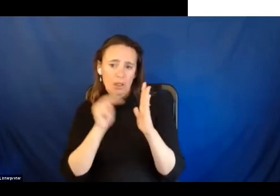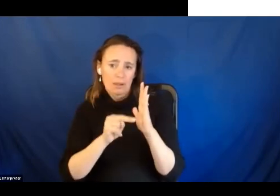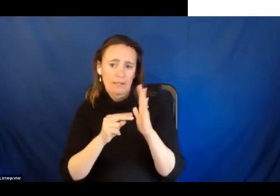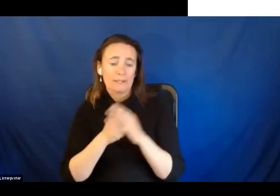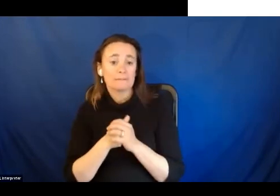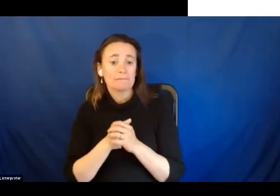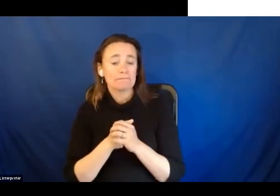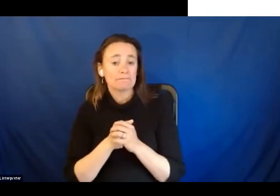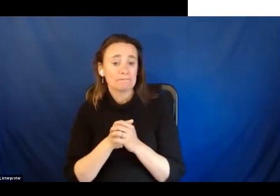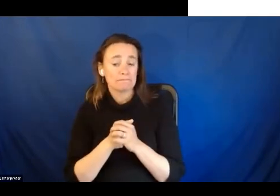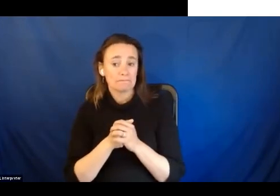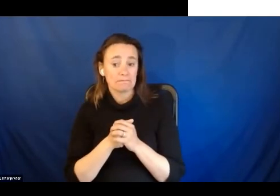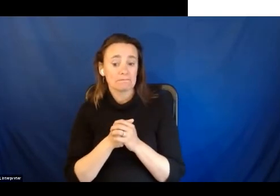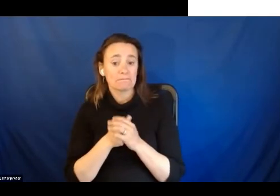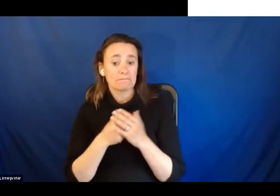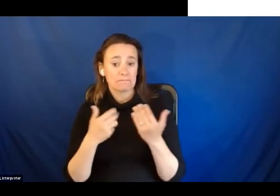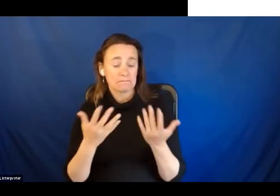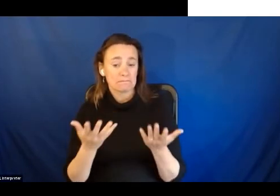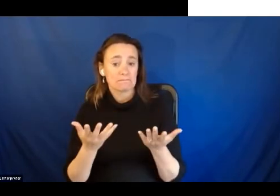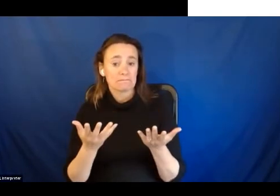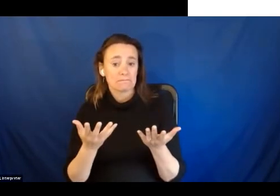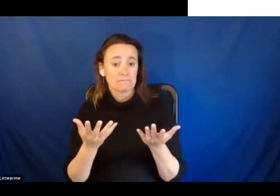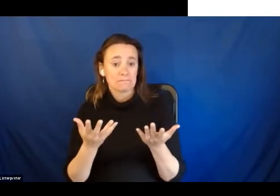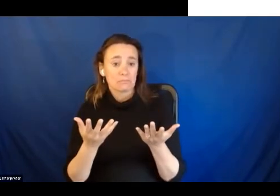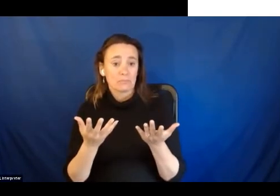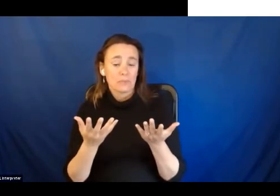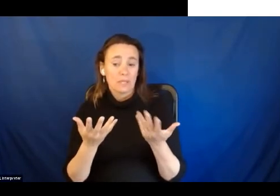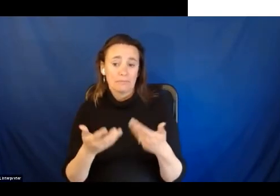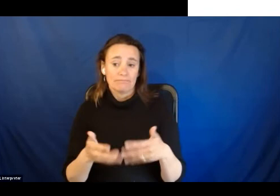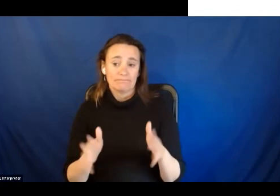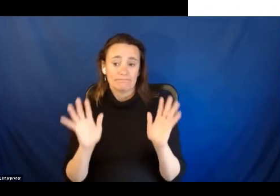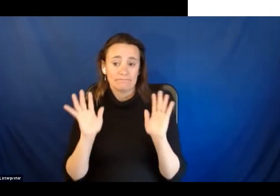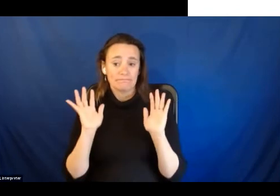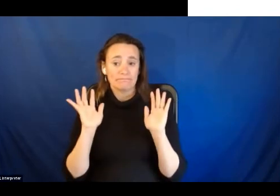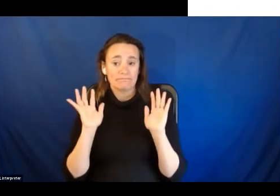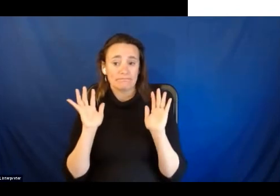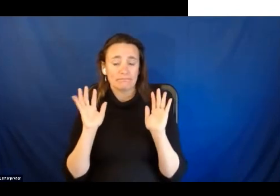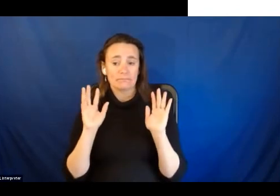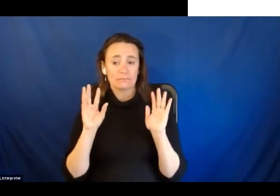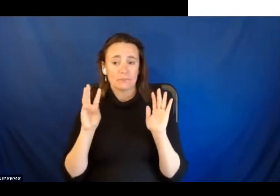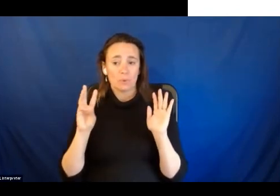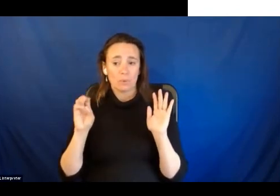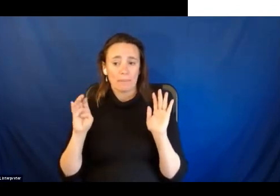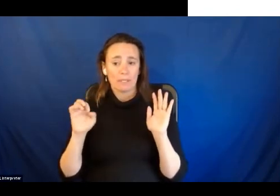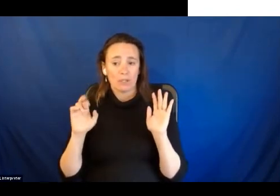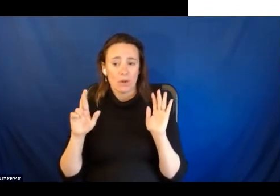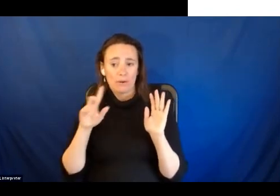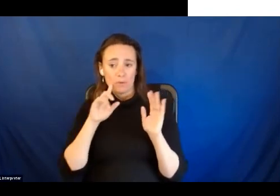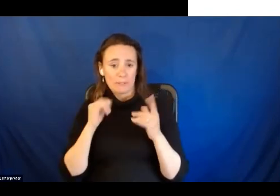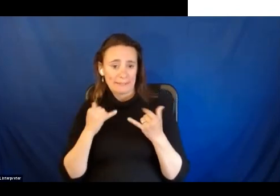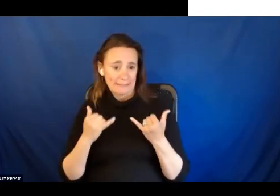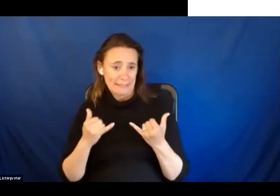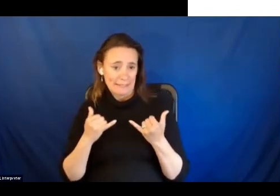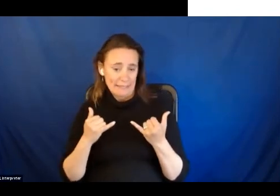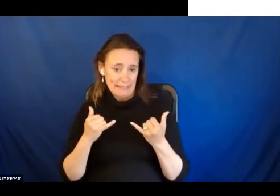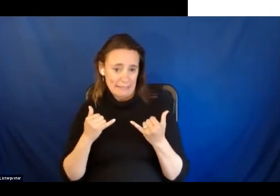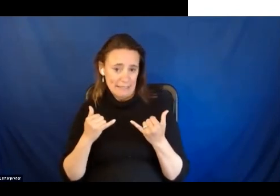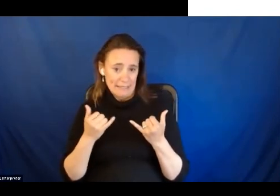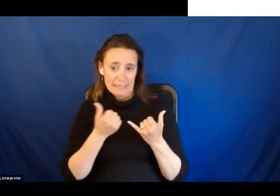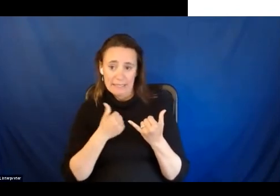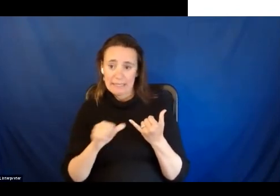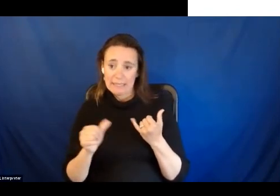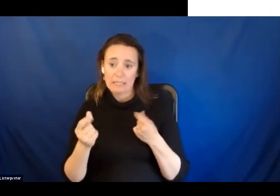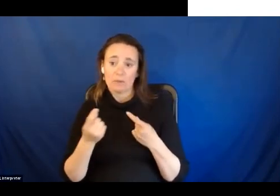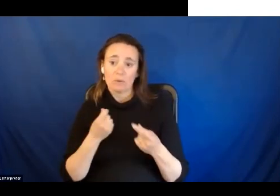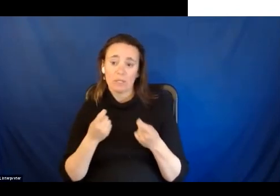So with that being said, that is the end of the webinar for today. So if there is any